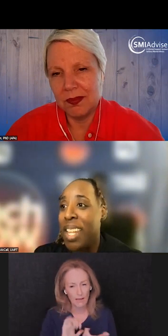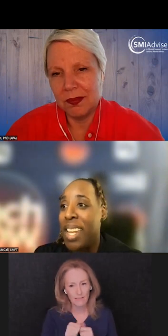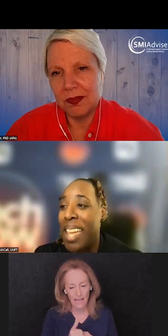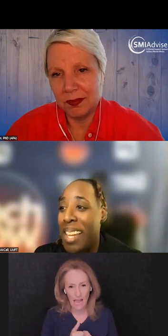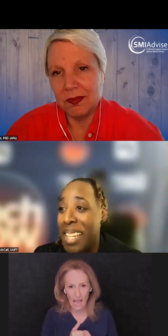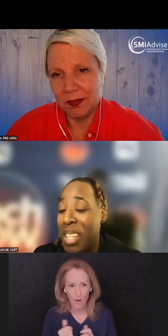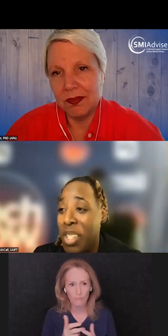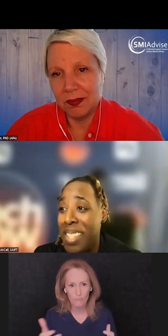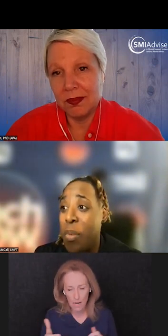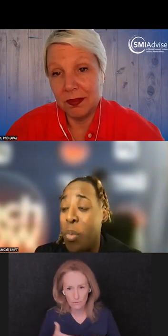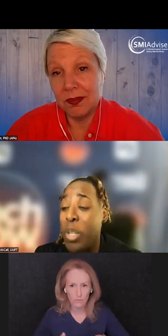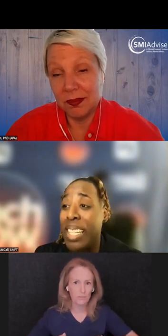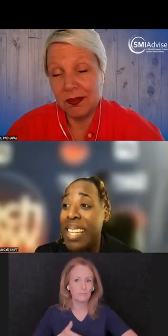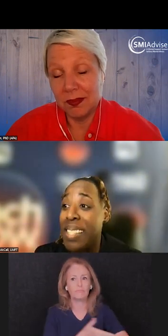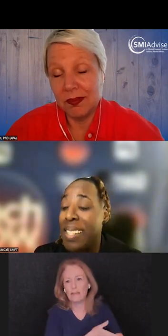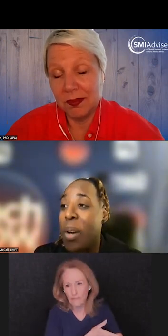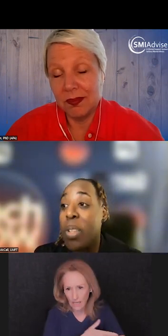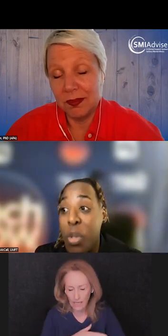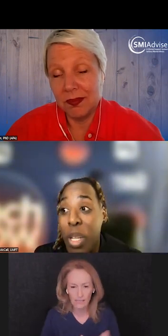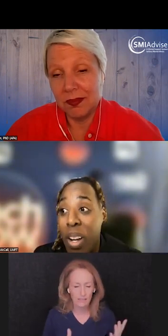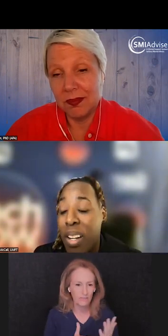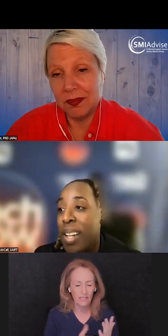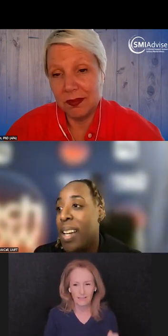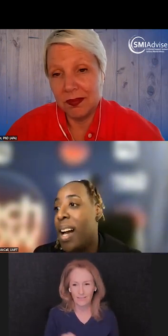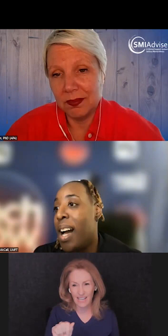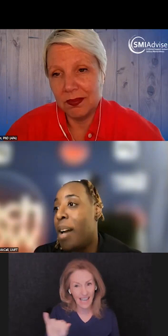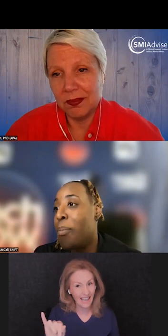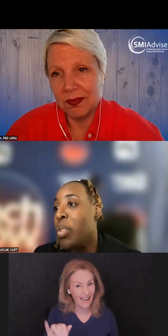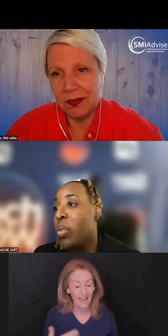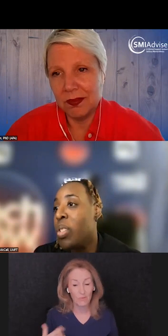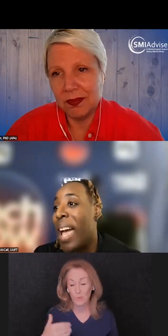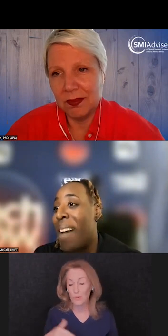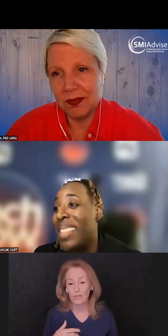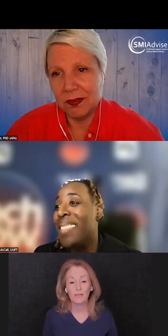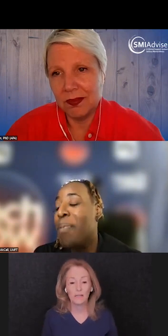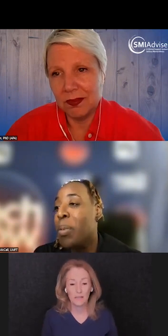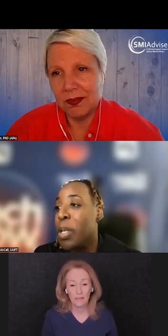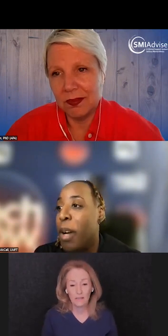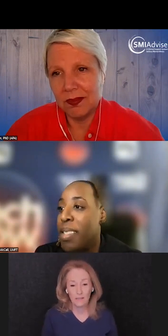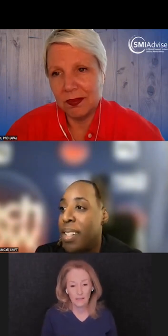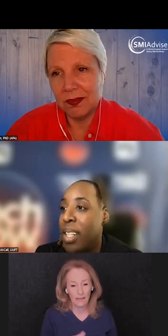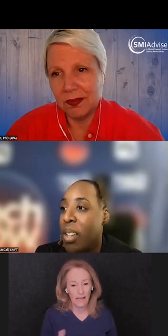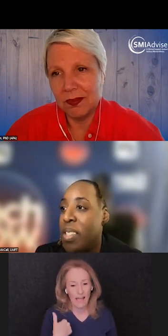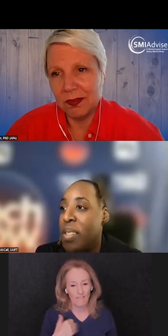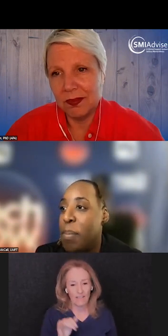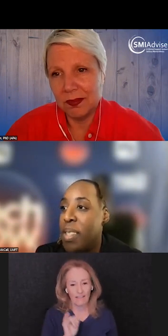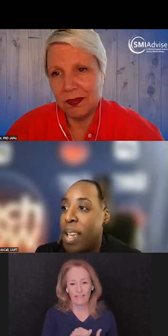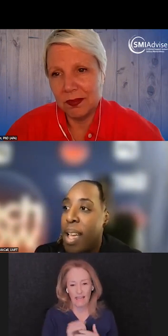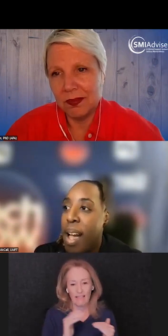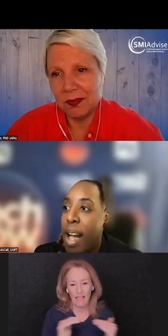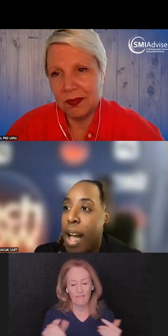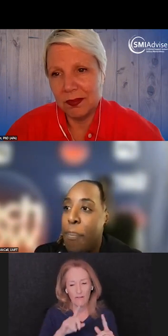technology and AI intelligence really is, and how close we are to having that level of response in our